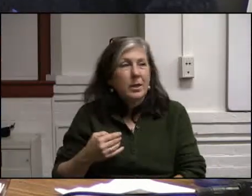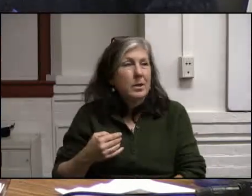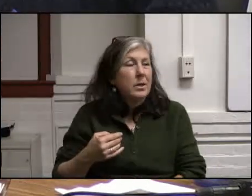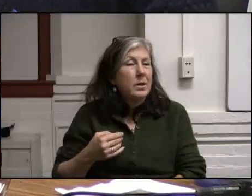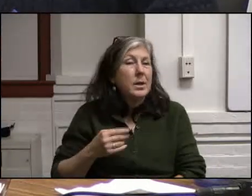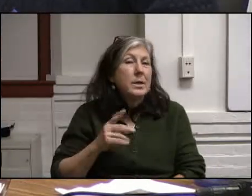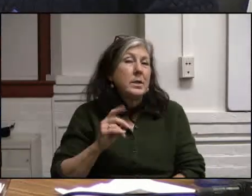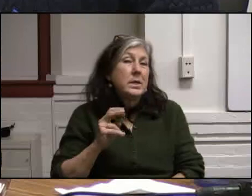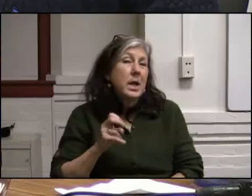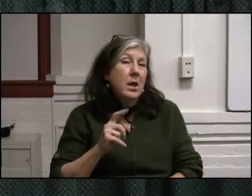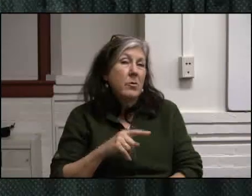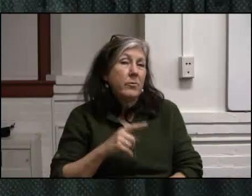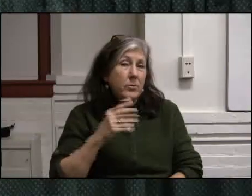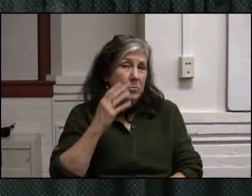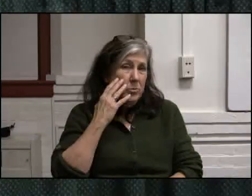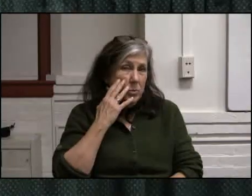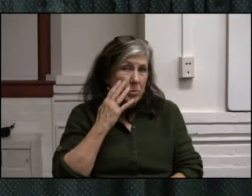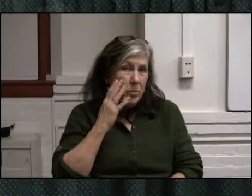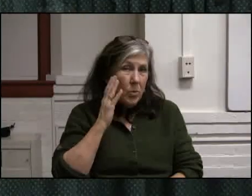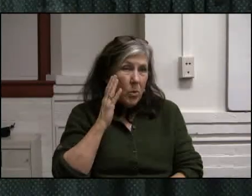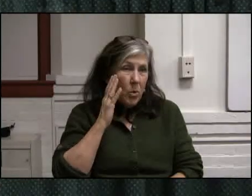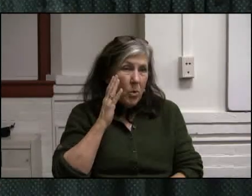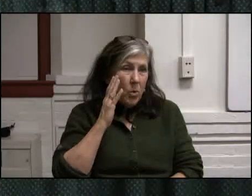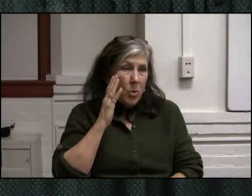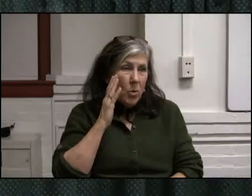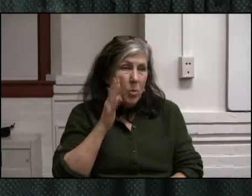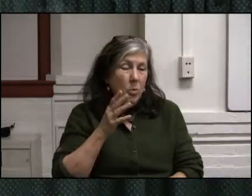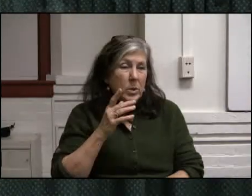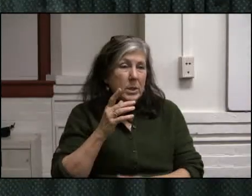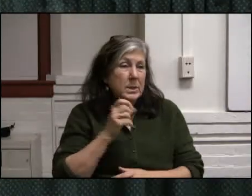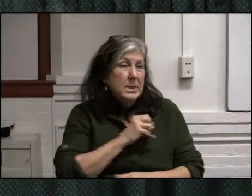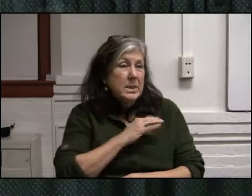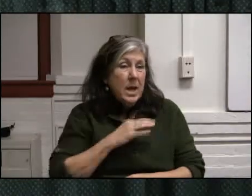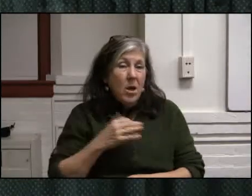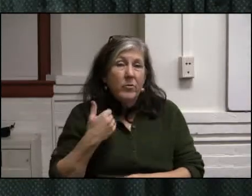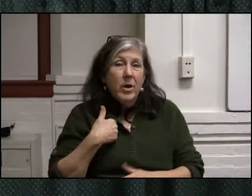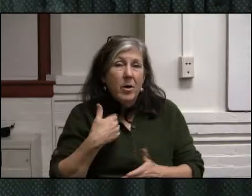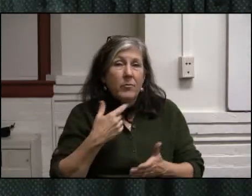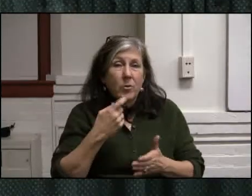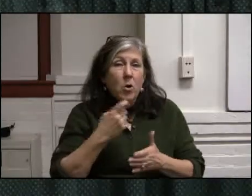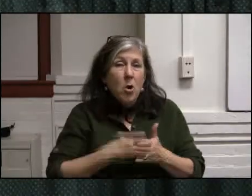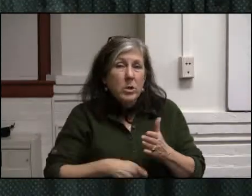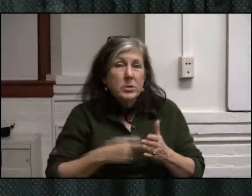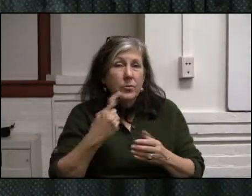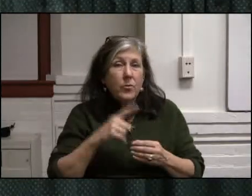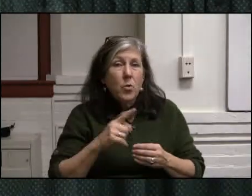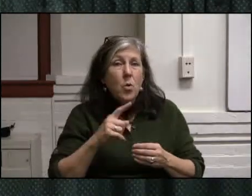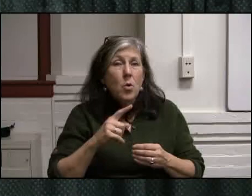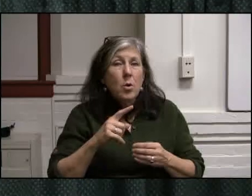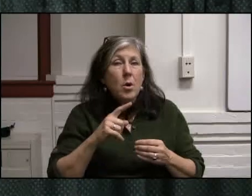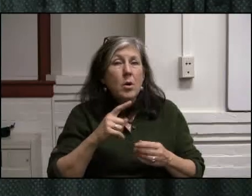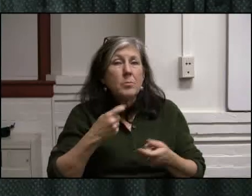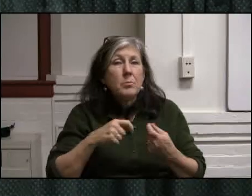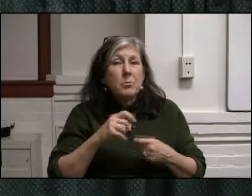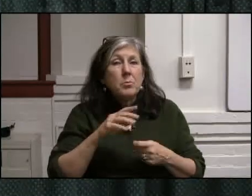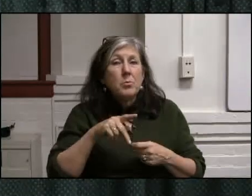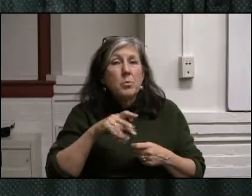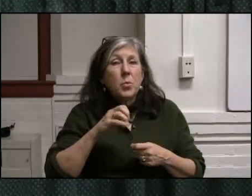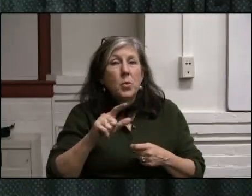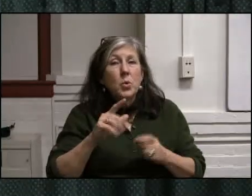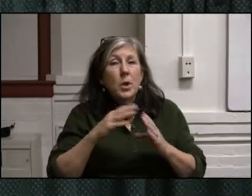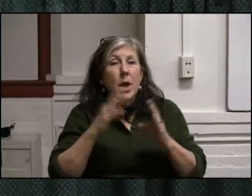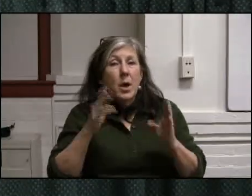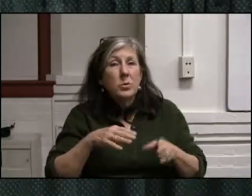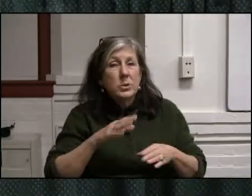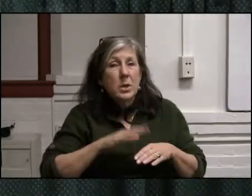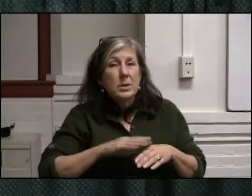of whether the staff will have a cost estimate for the pool house on the 7th? Yes. Okay. I can tell you, we've There are actually, pool people that want to come. we've got a